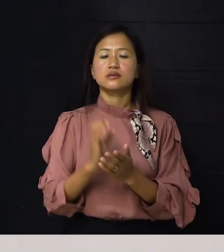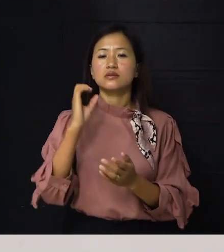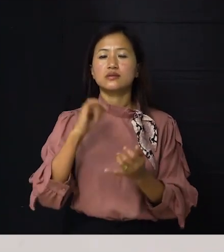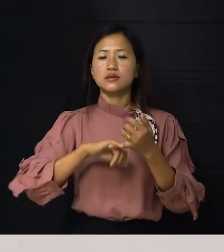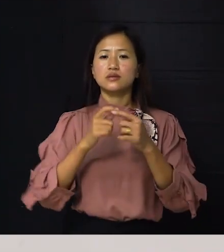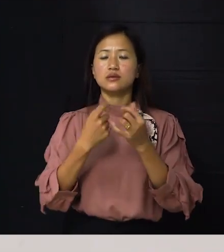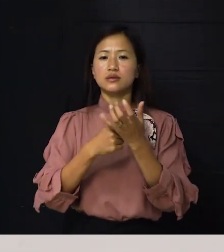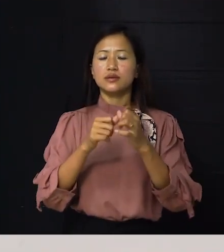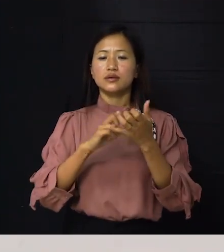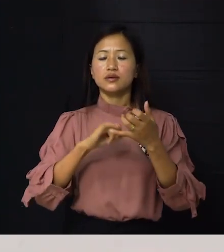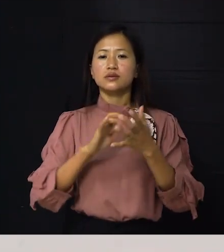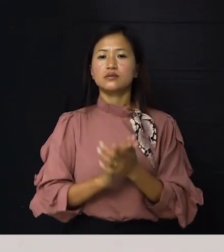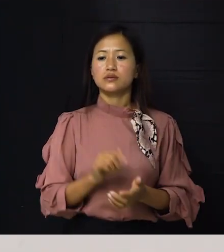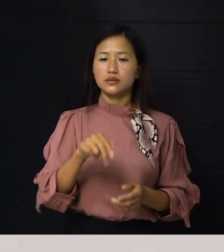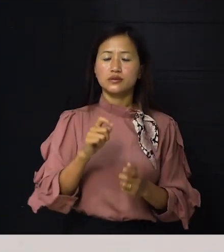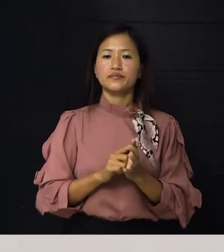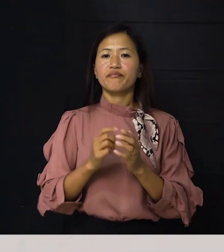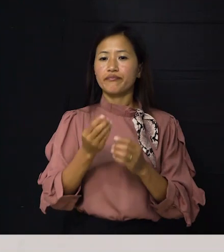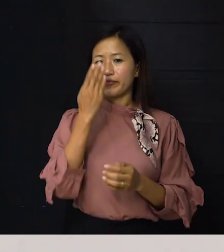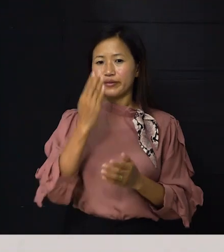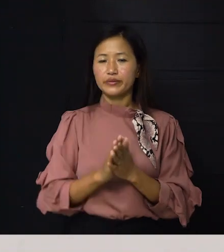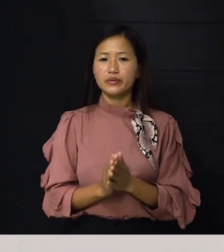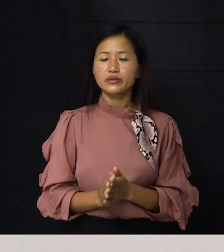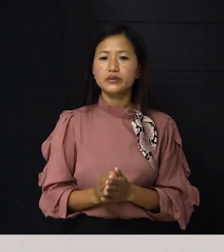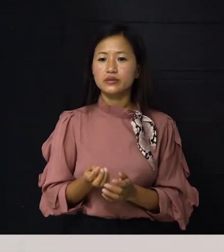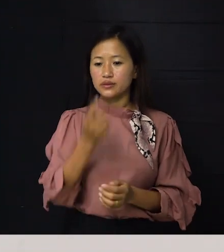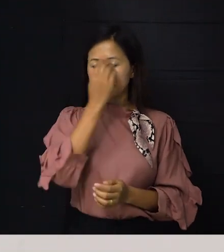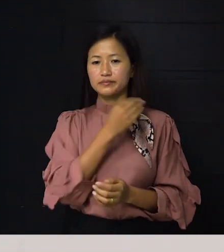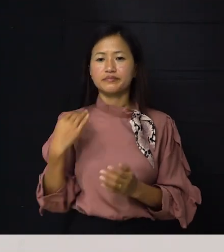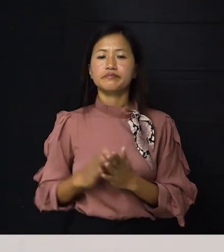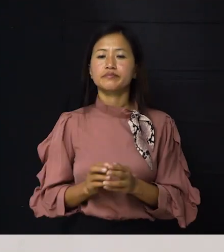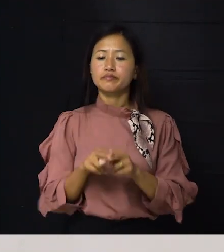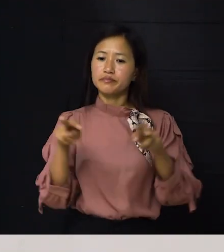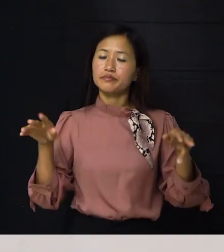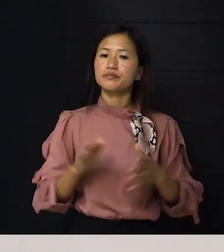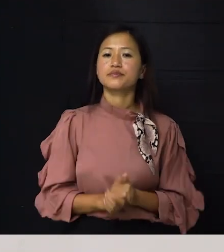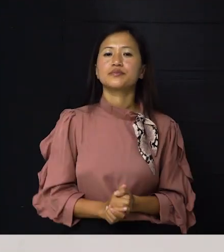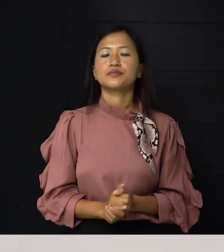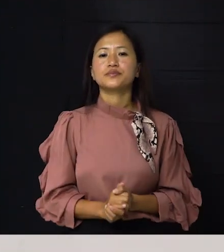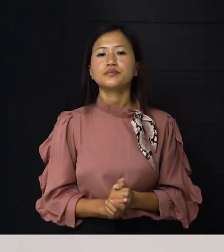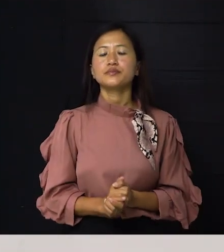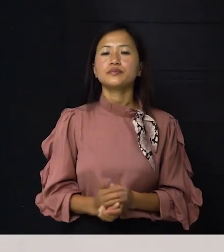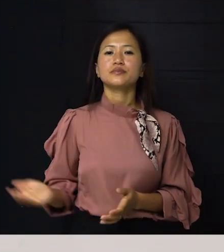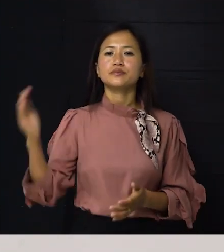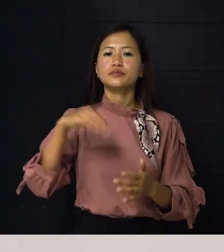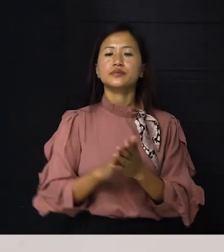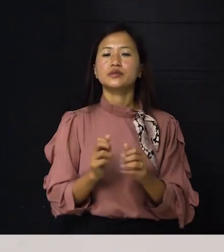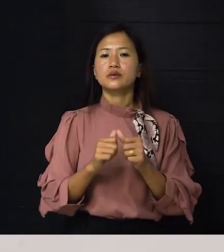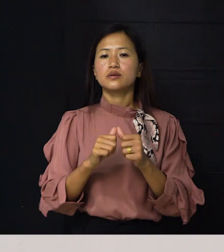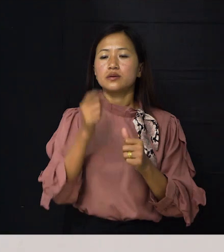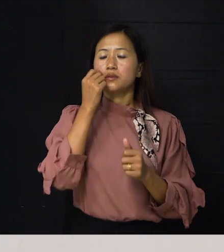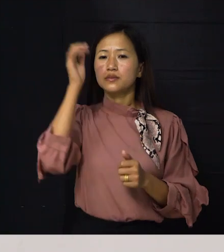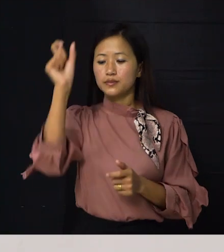to look after these villages. All right. Now, coming to the agrarian system. Now, Akbar also